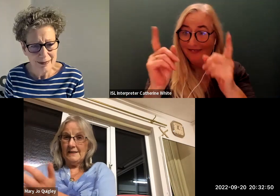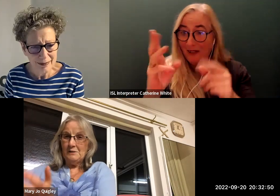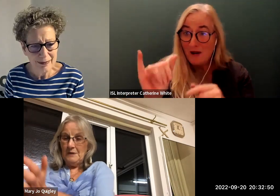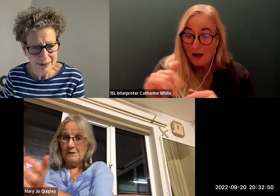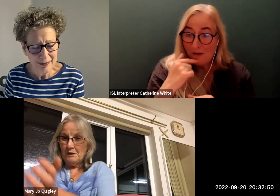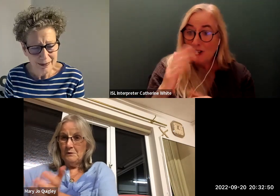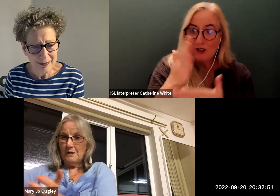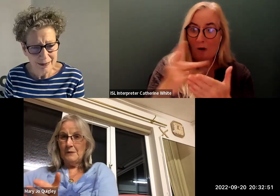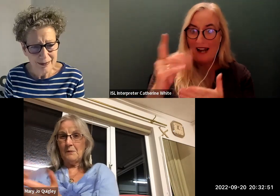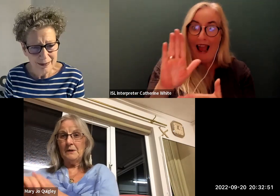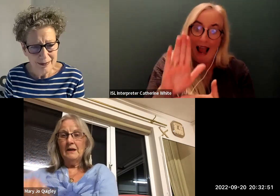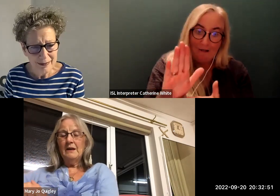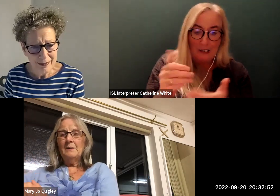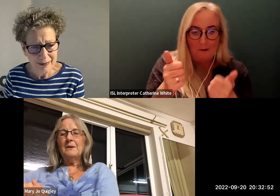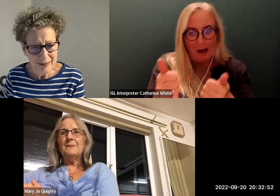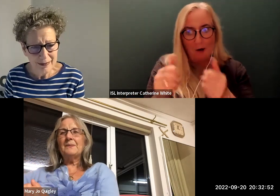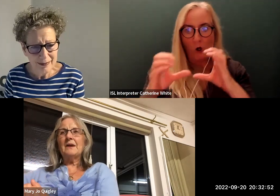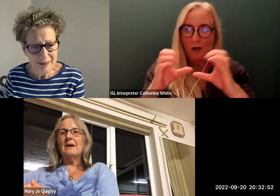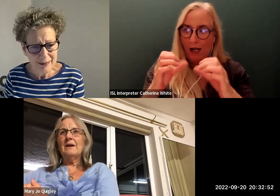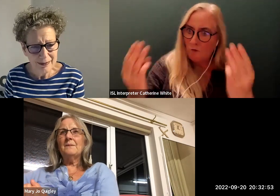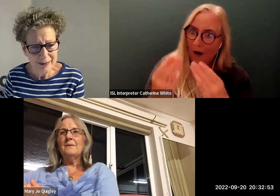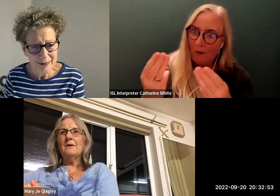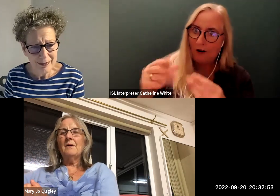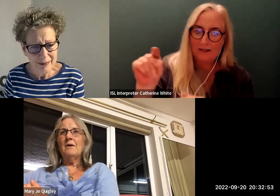somebody has to be able to communicate properly. But